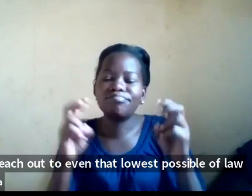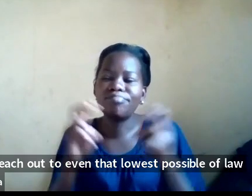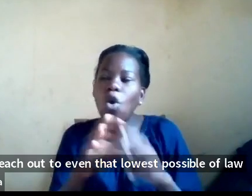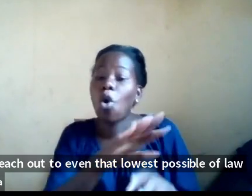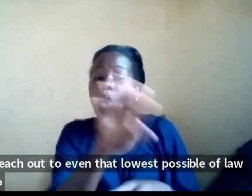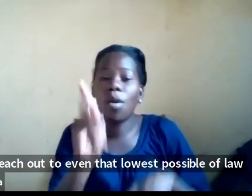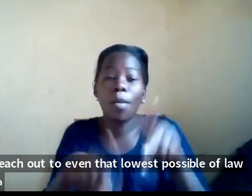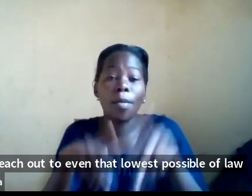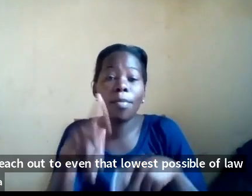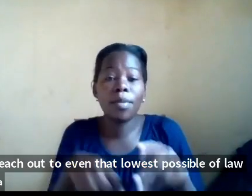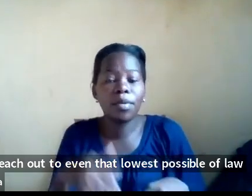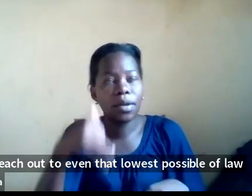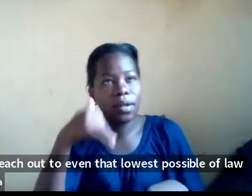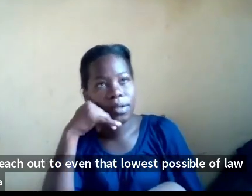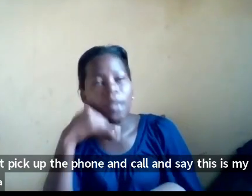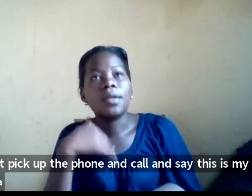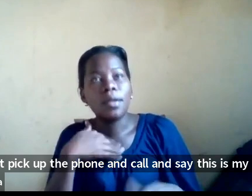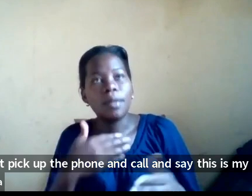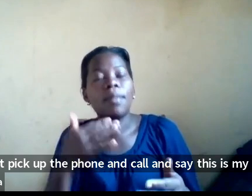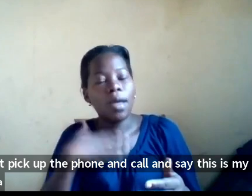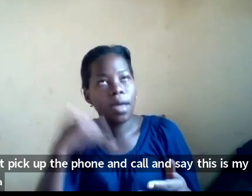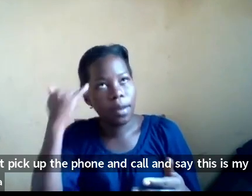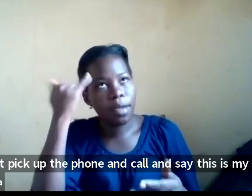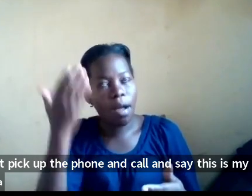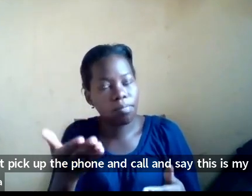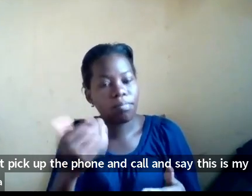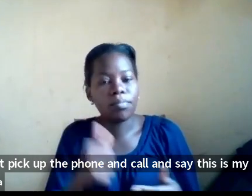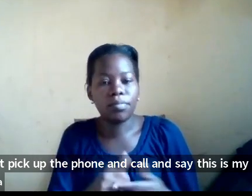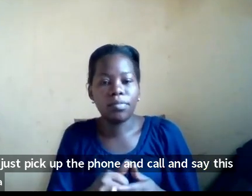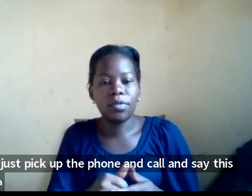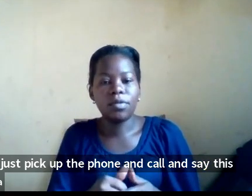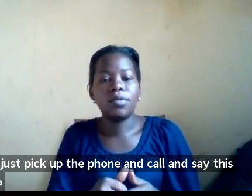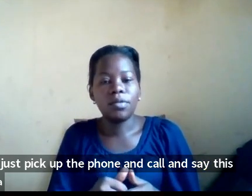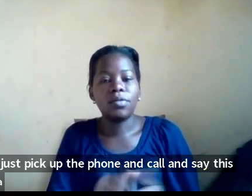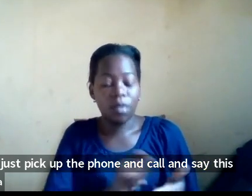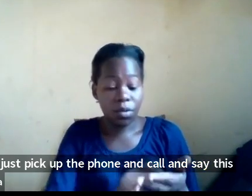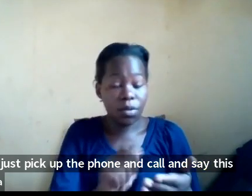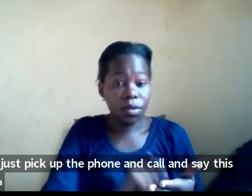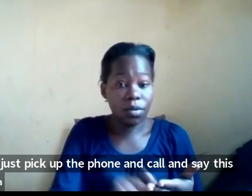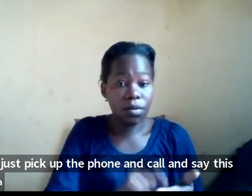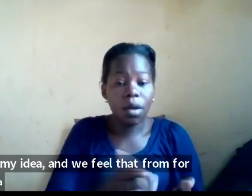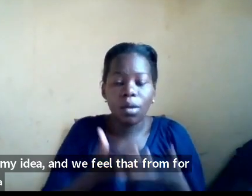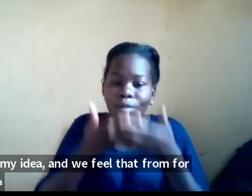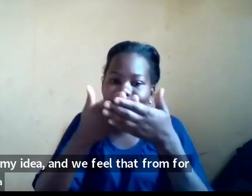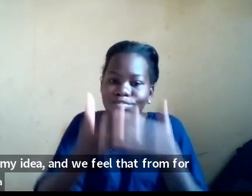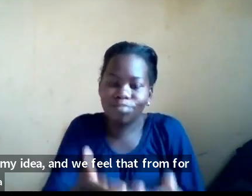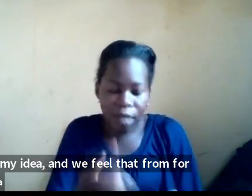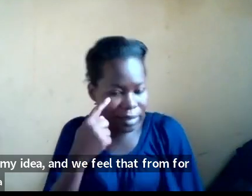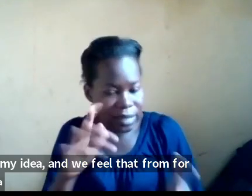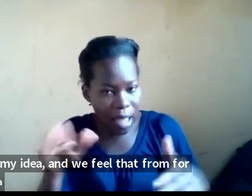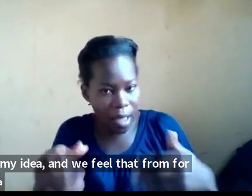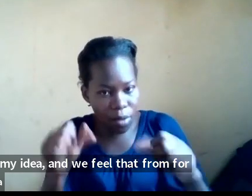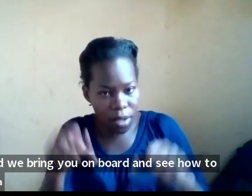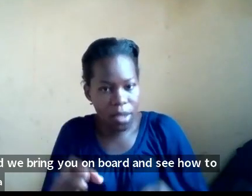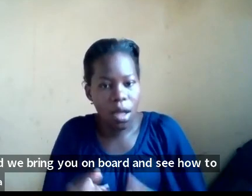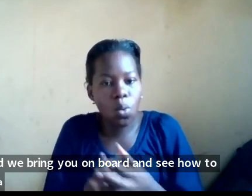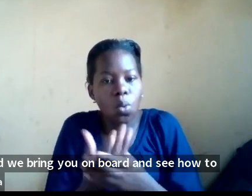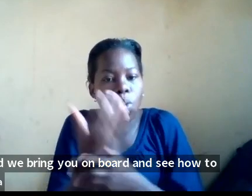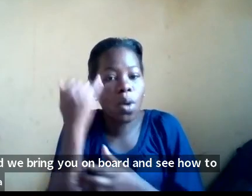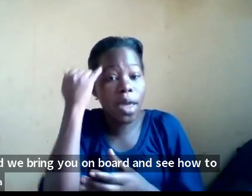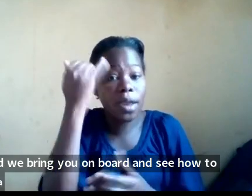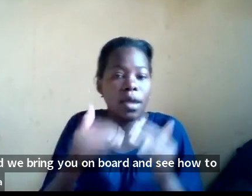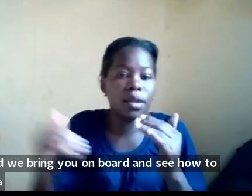pick up the phone and call and say, this is my idea. And we fill that form for you, and we bring you on board and see how to elevate your idea to the next